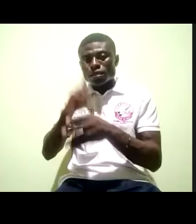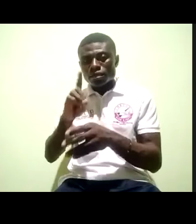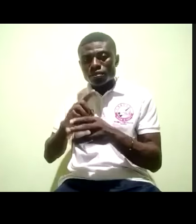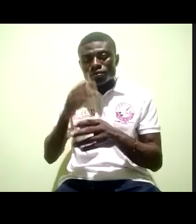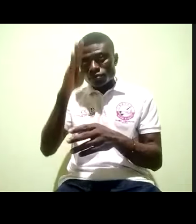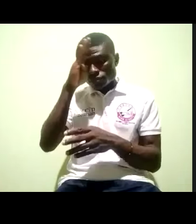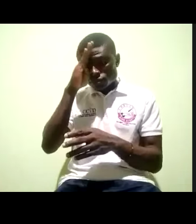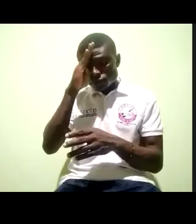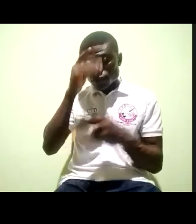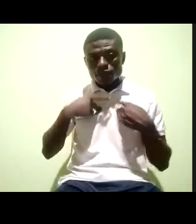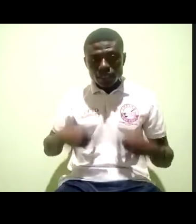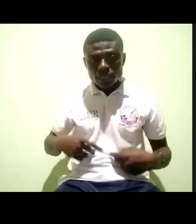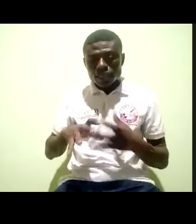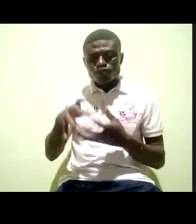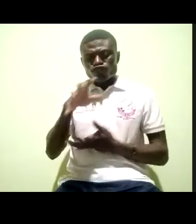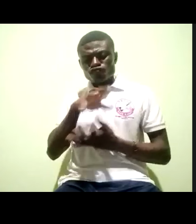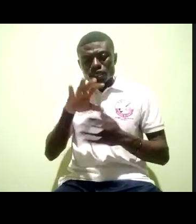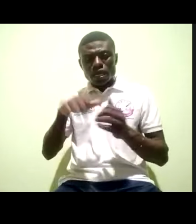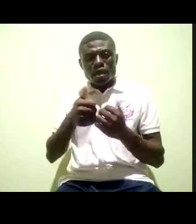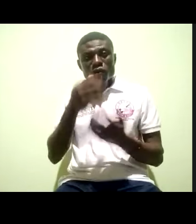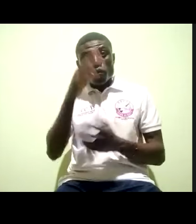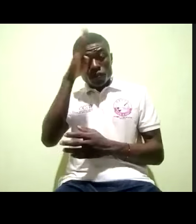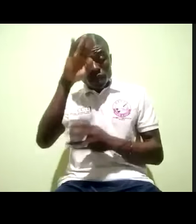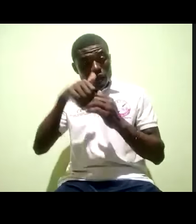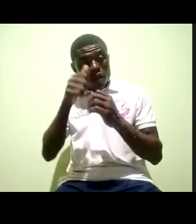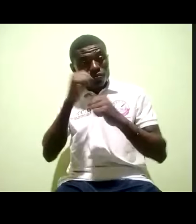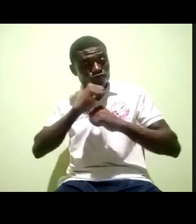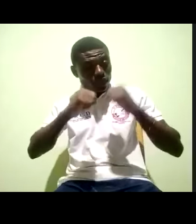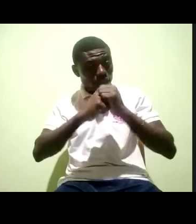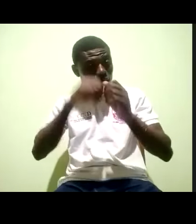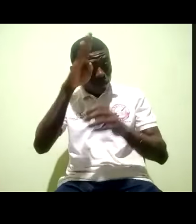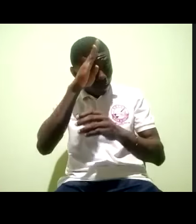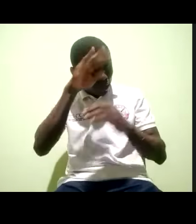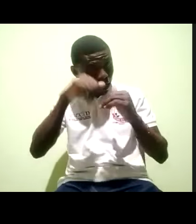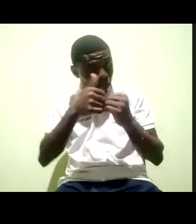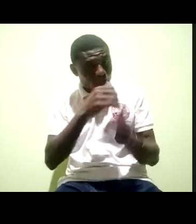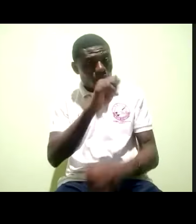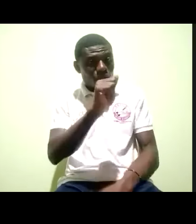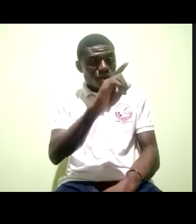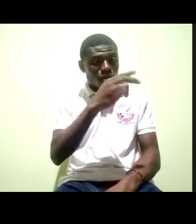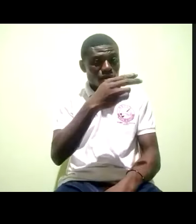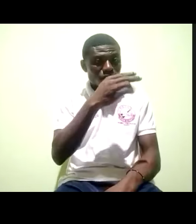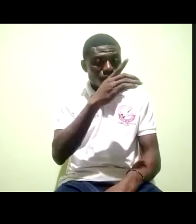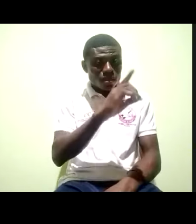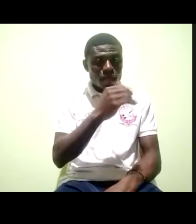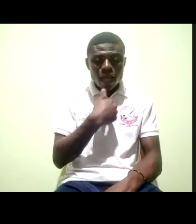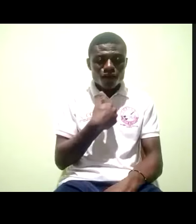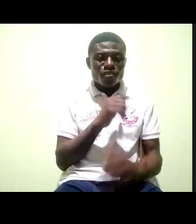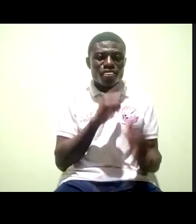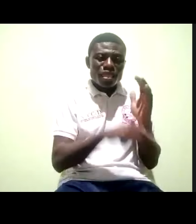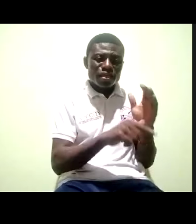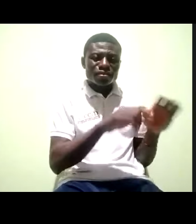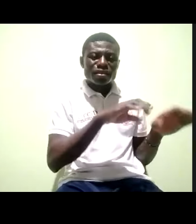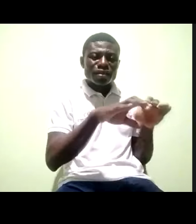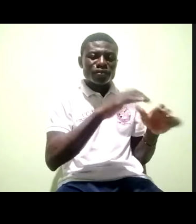chemically different. The structure of our brain is different. Some part of ADHD brain has less activity in certain areas, and